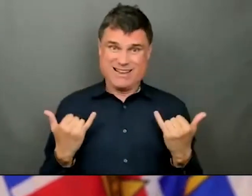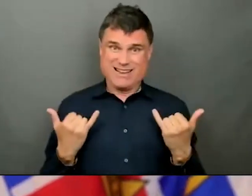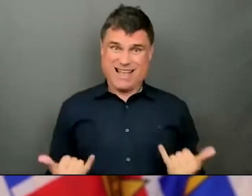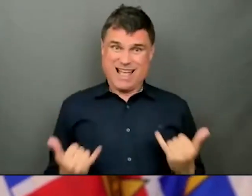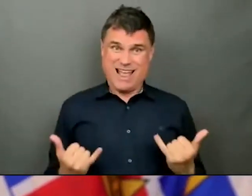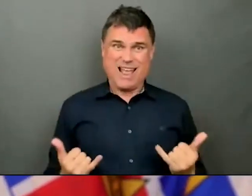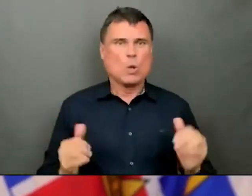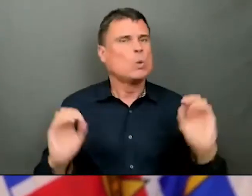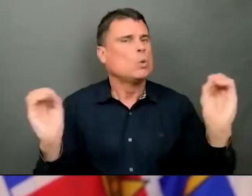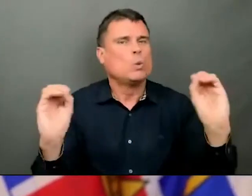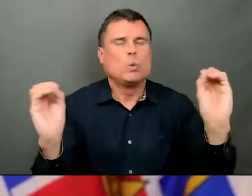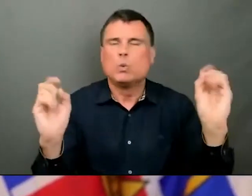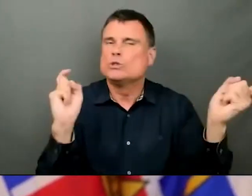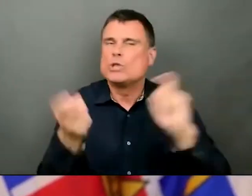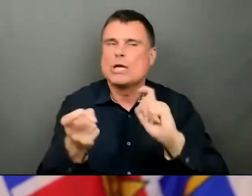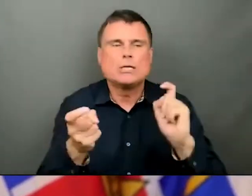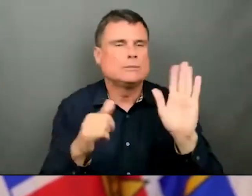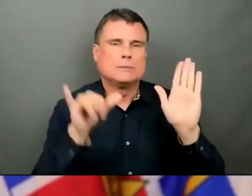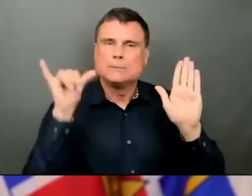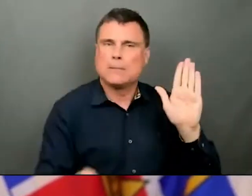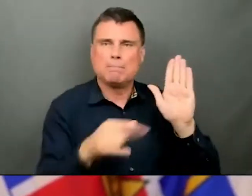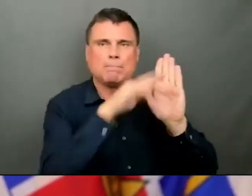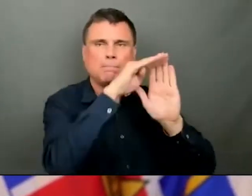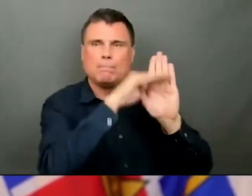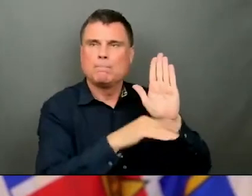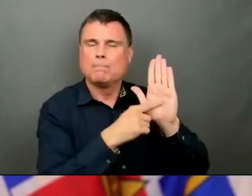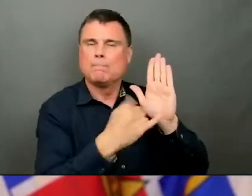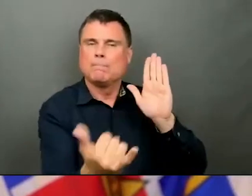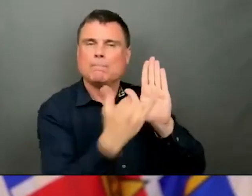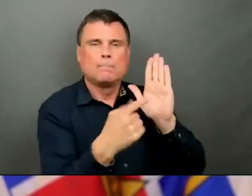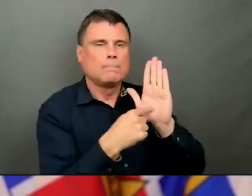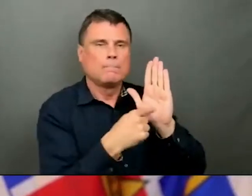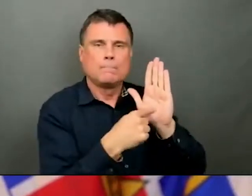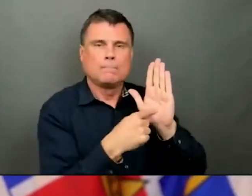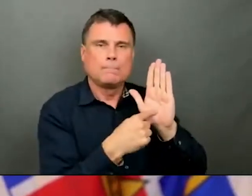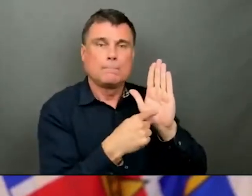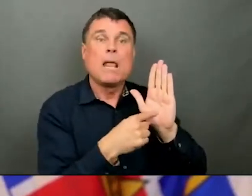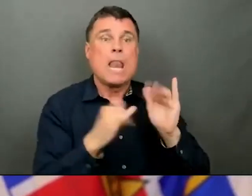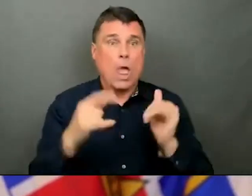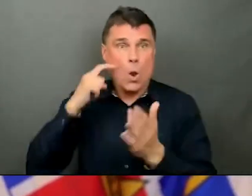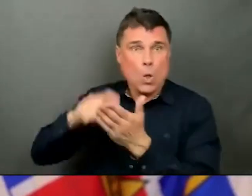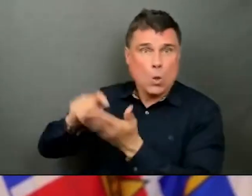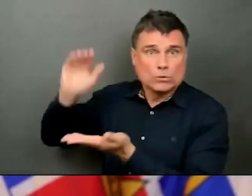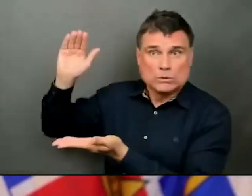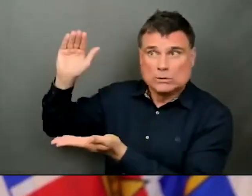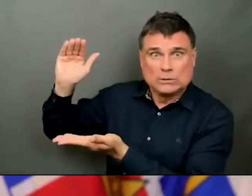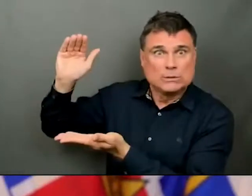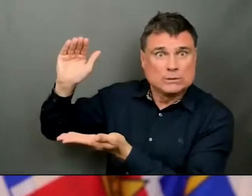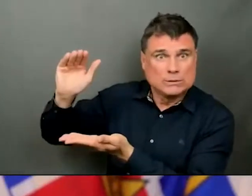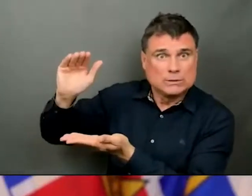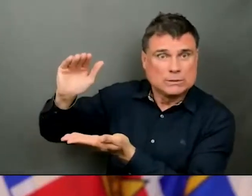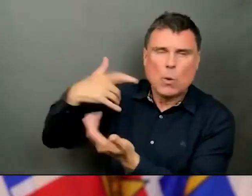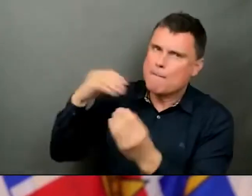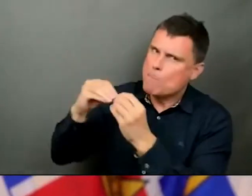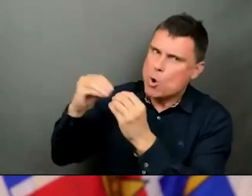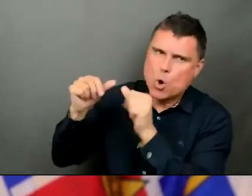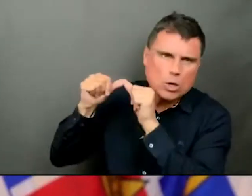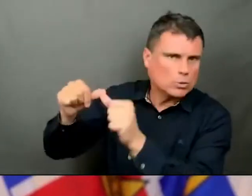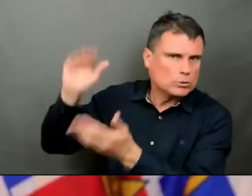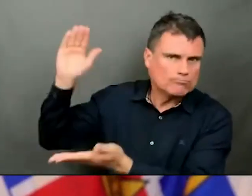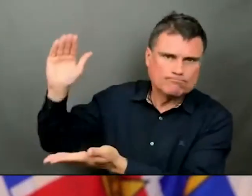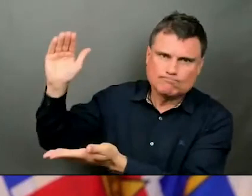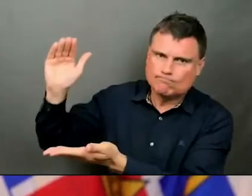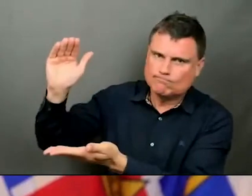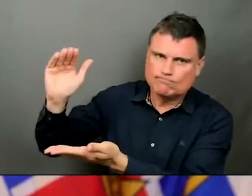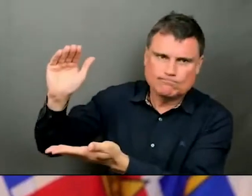where we're in a good direction, and we need to keep it up. And we need to keep it up at least through the end of the May